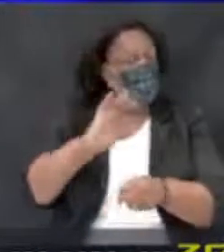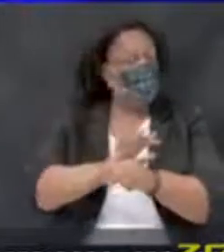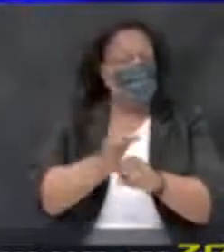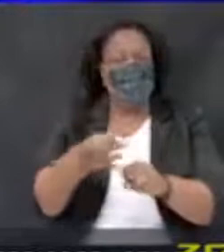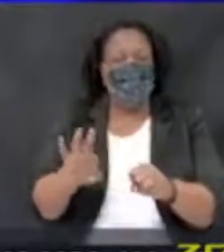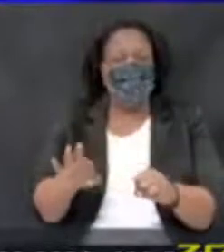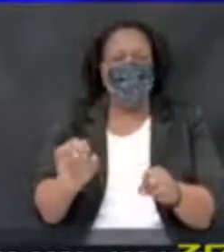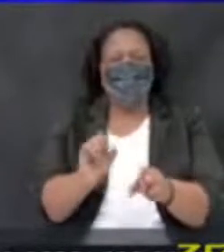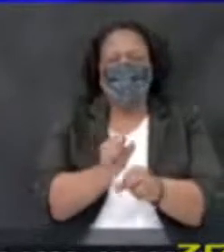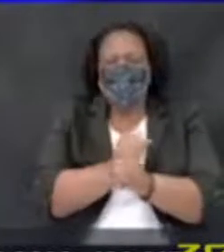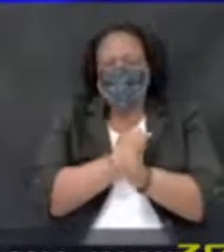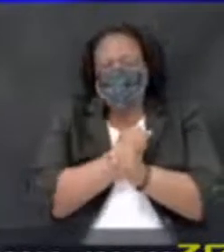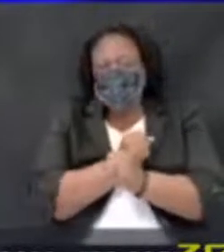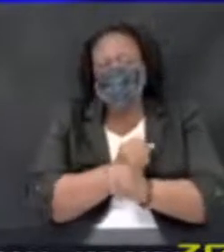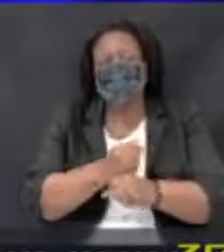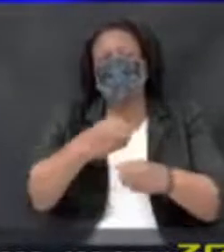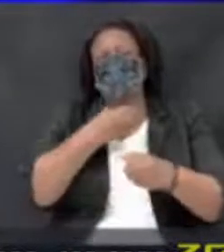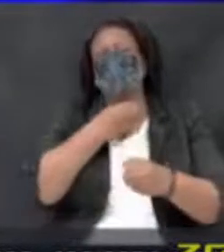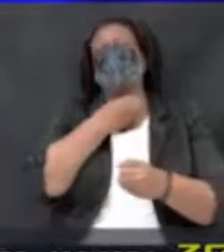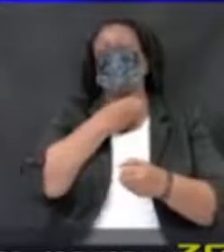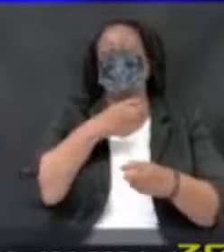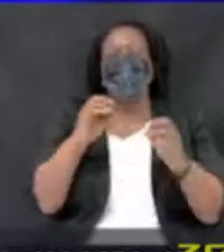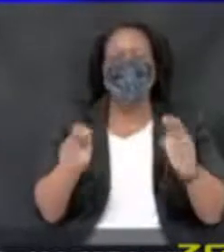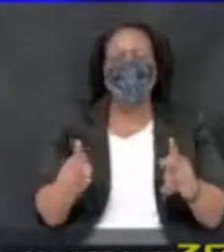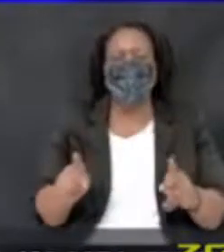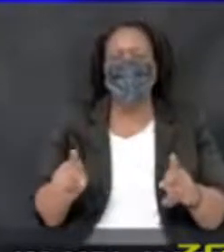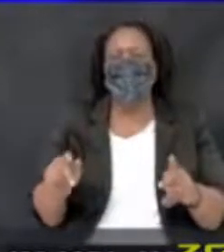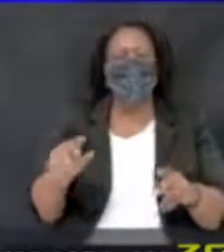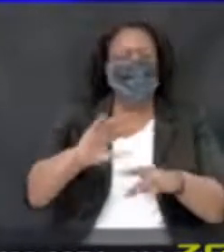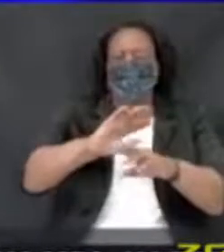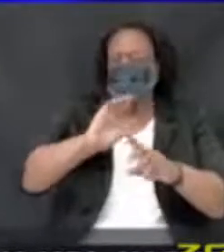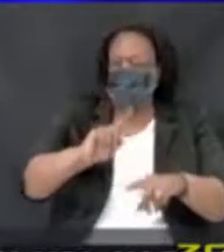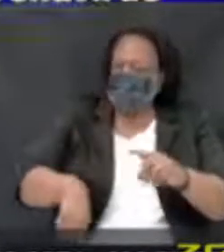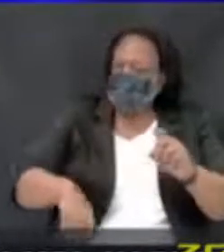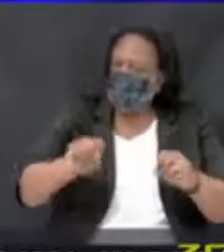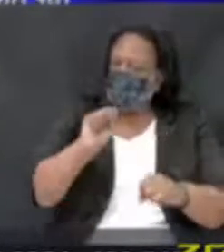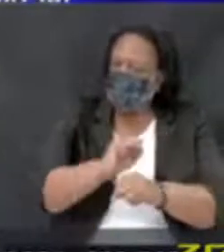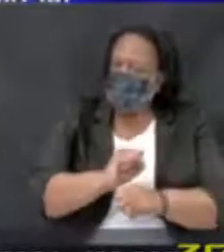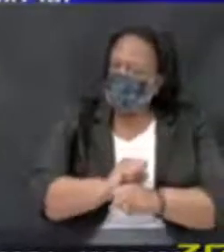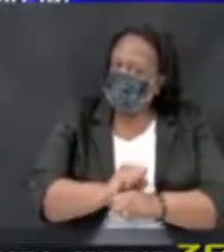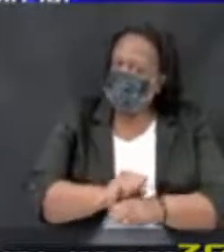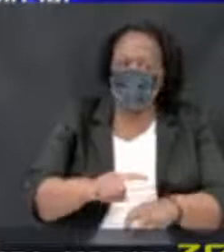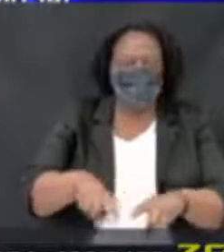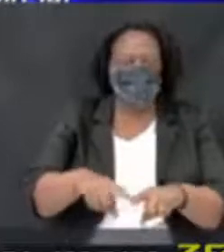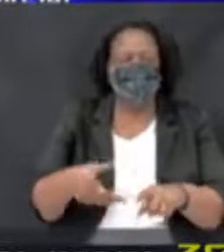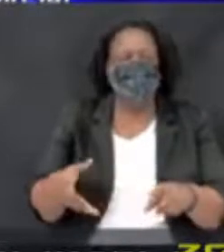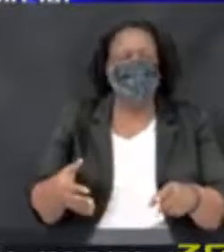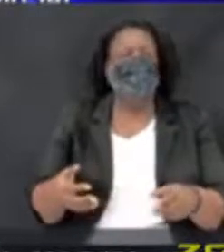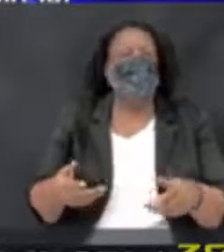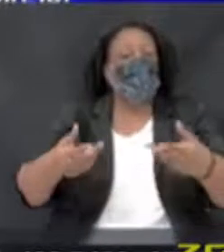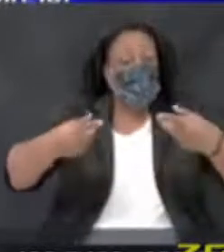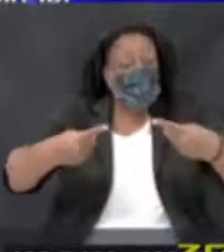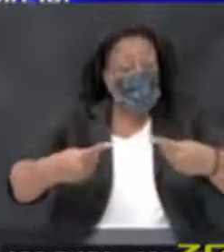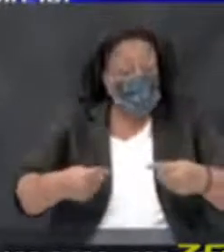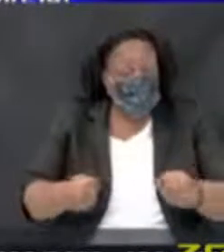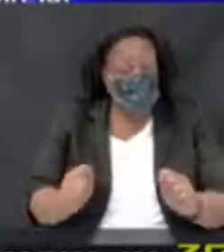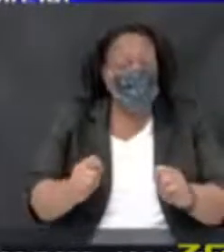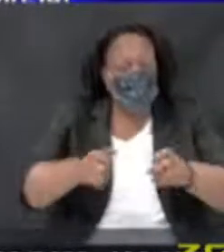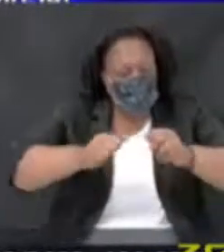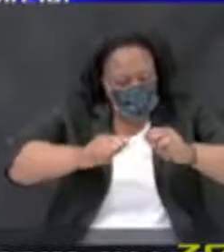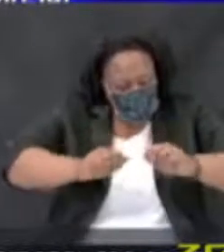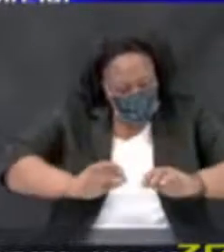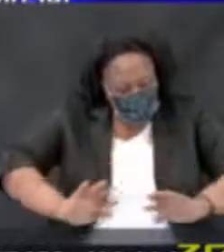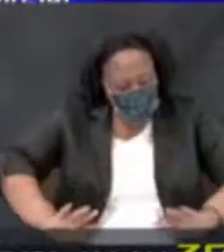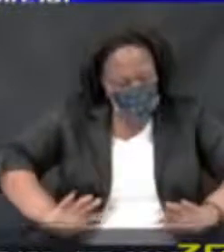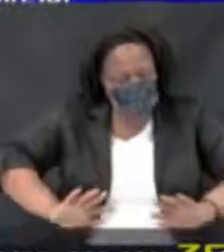our lives and every fabric of society. We are attempting to relax the restrictions and get back to some